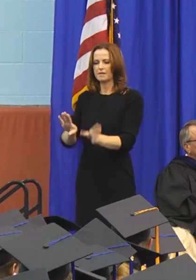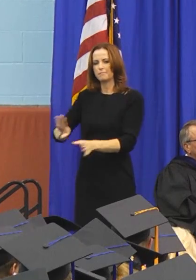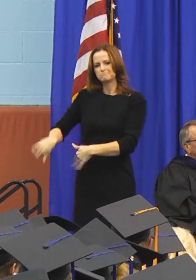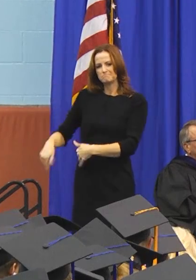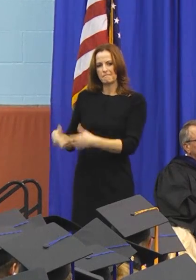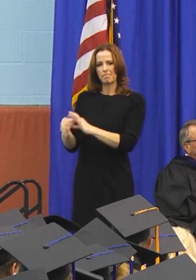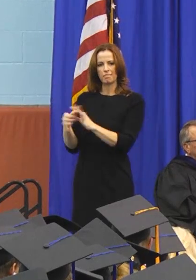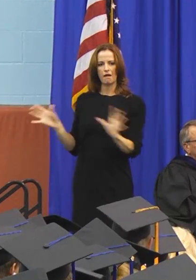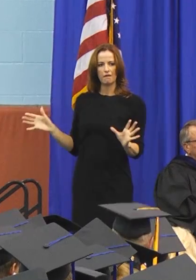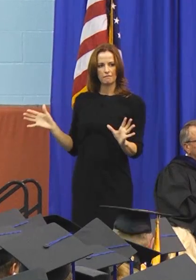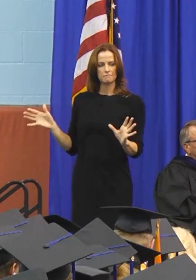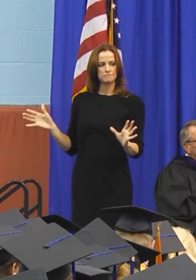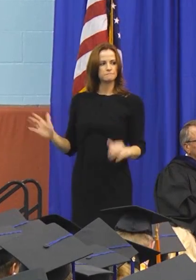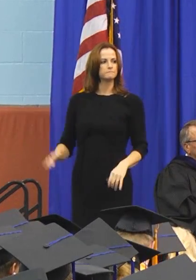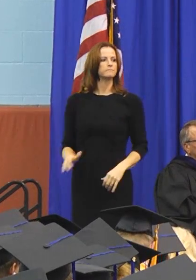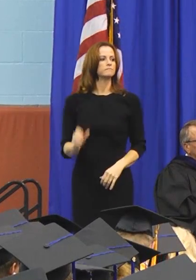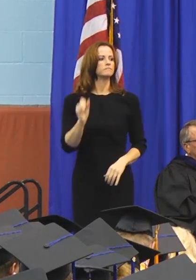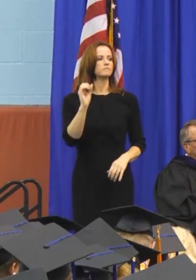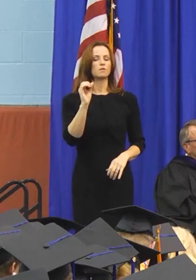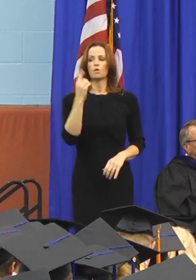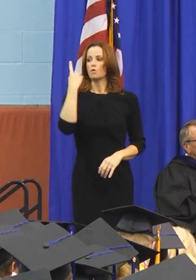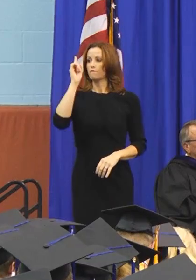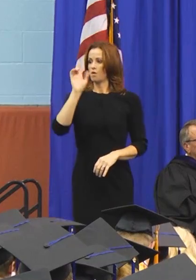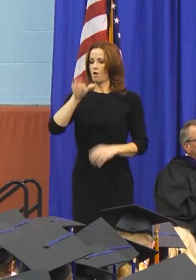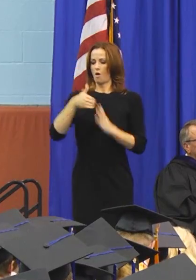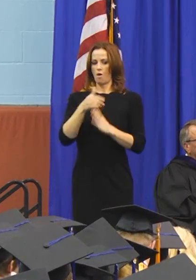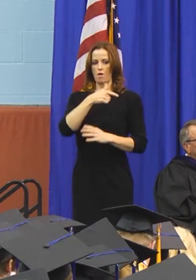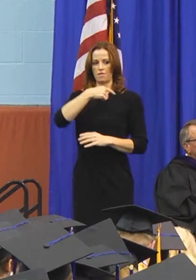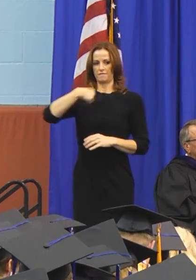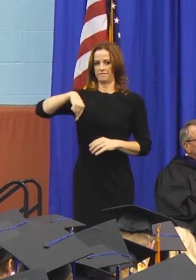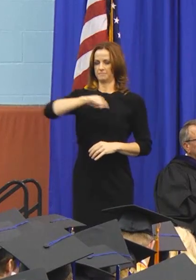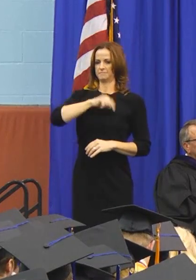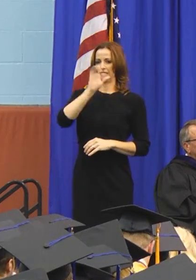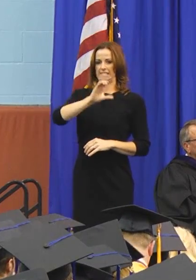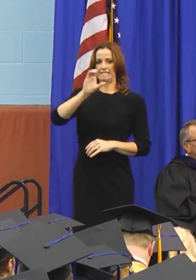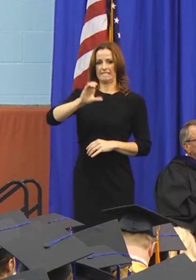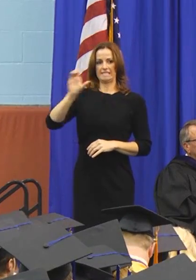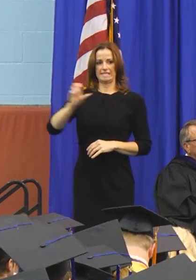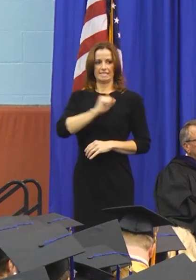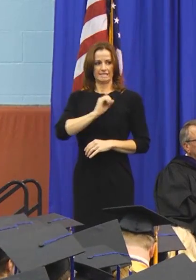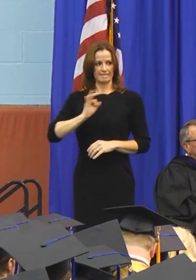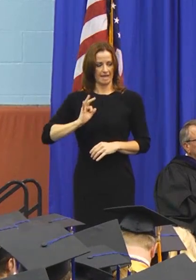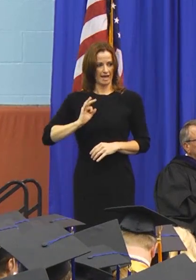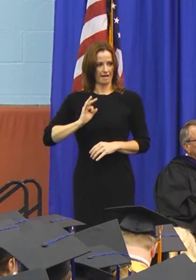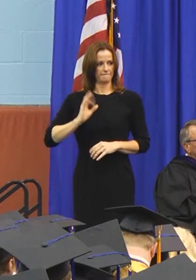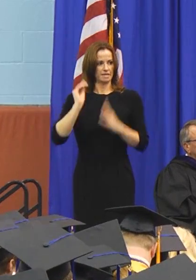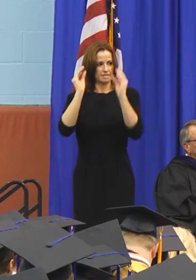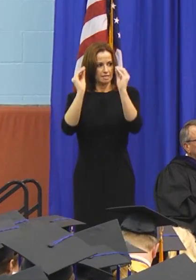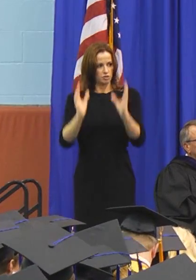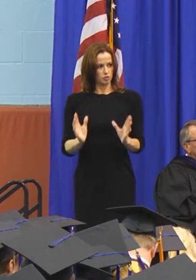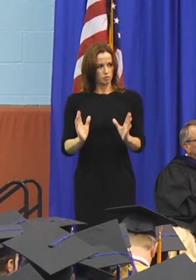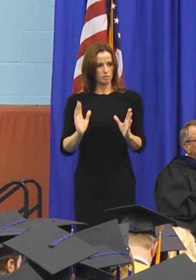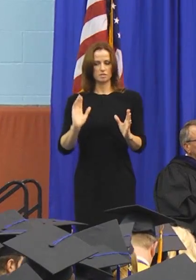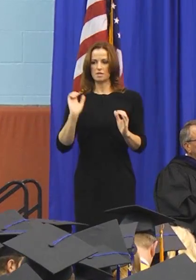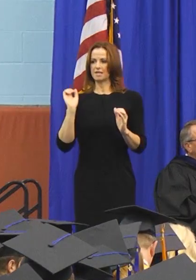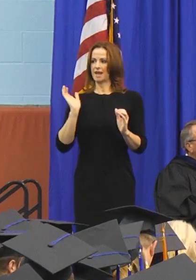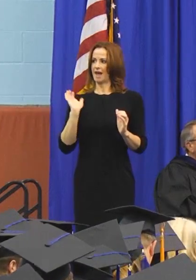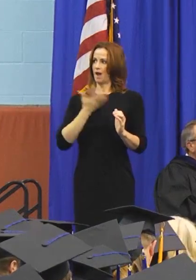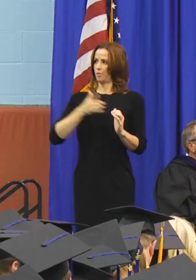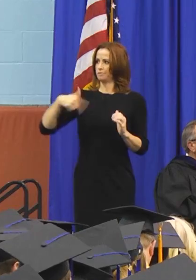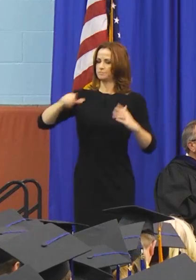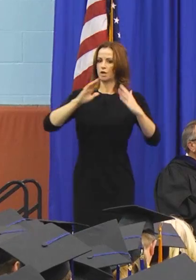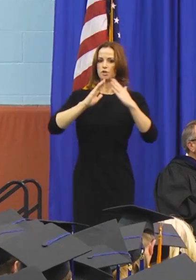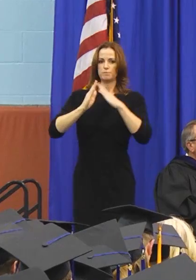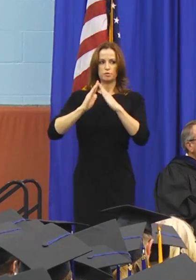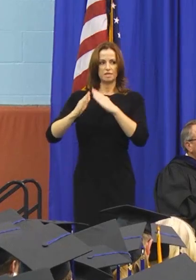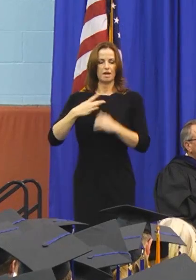behalf of the entire Calhoun family and members of our community, I'd